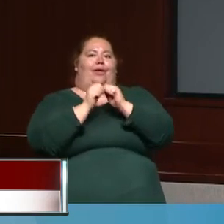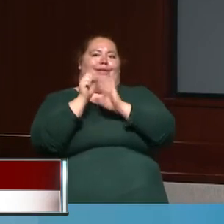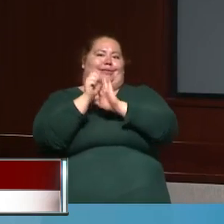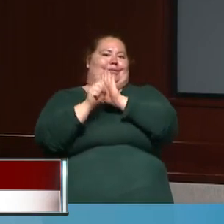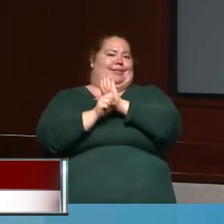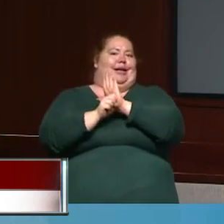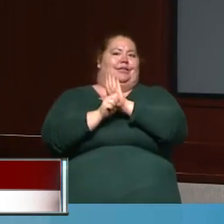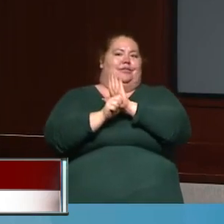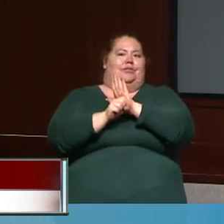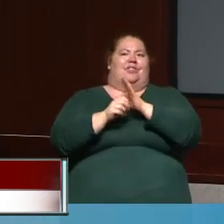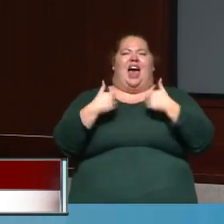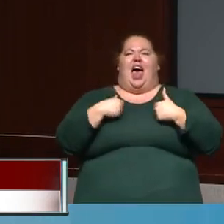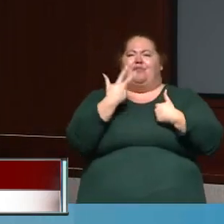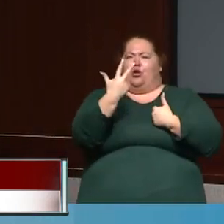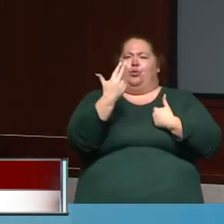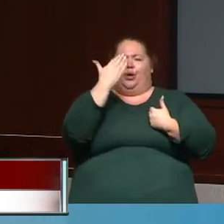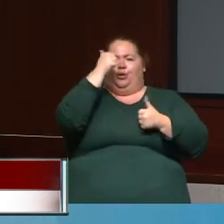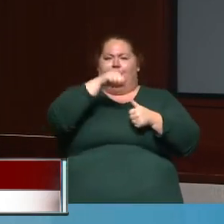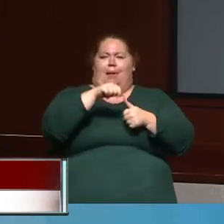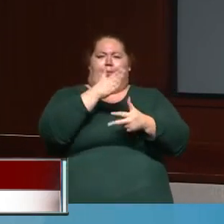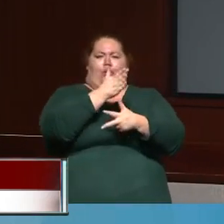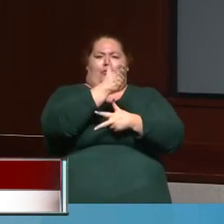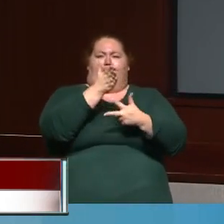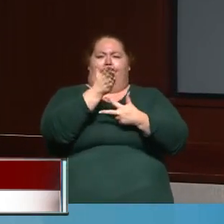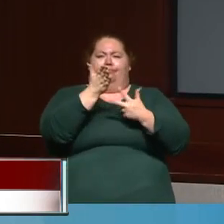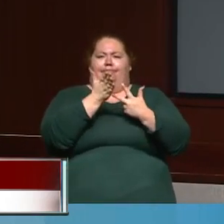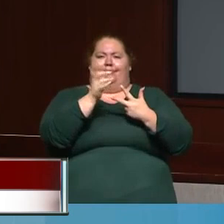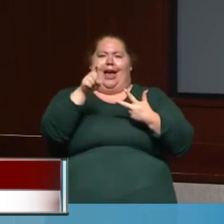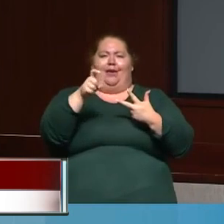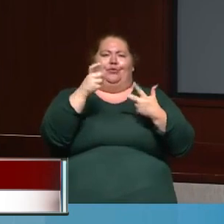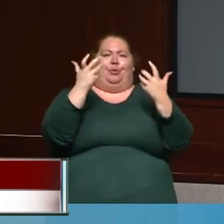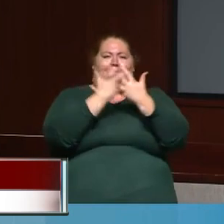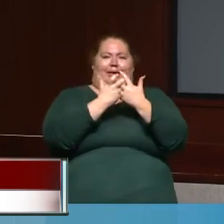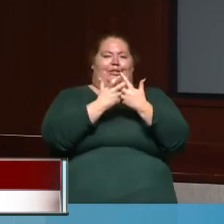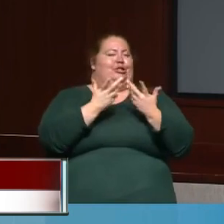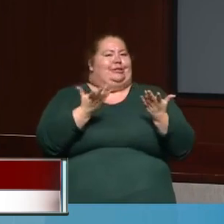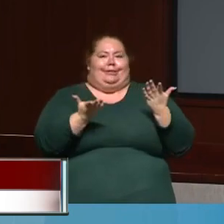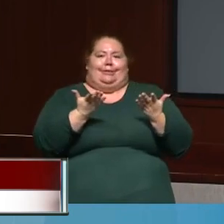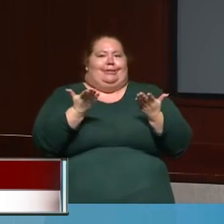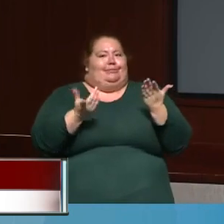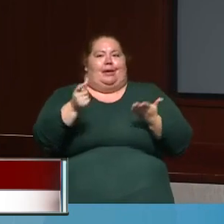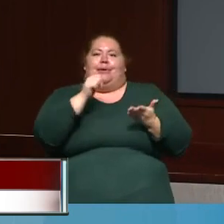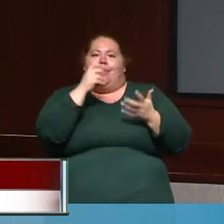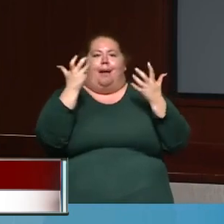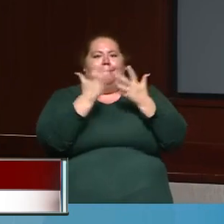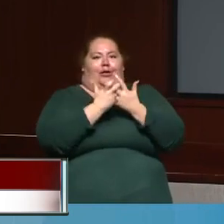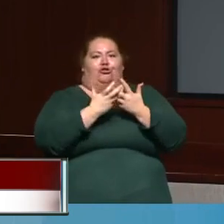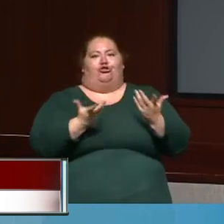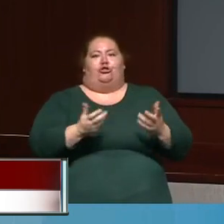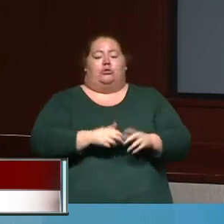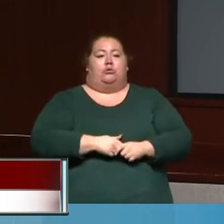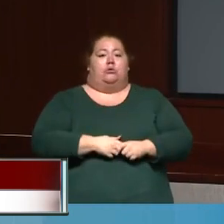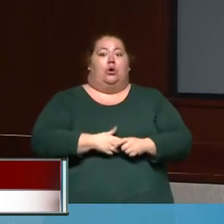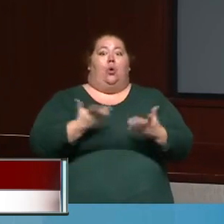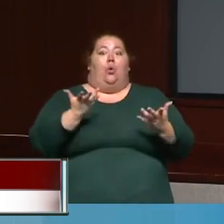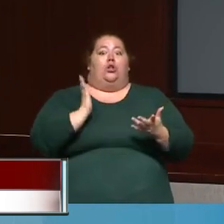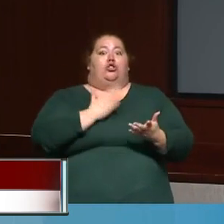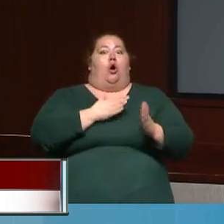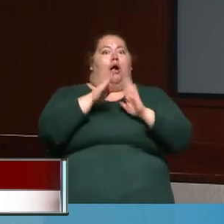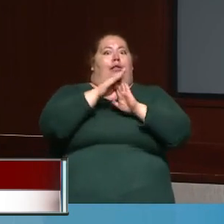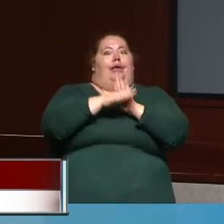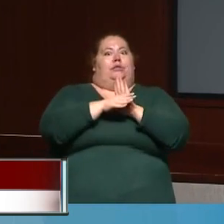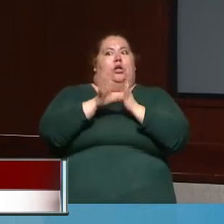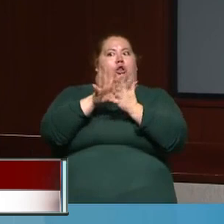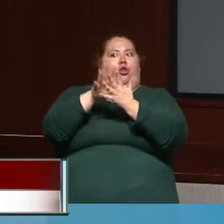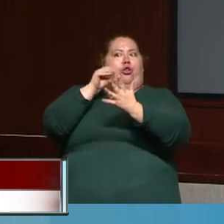talked about them today at length. But the lesson I take away is that the state